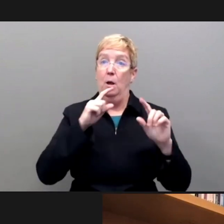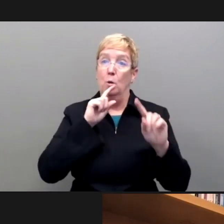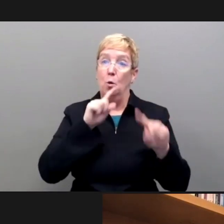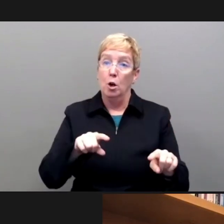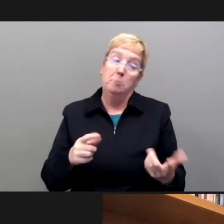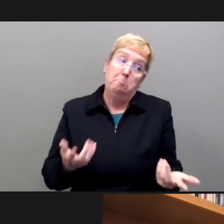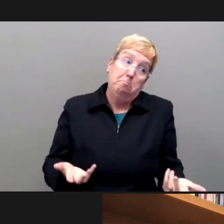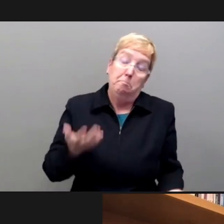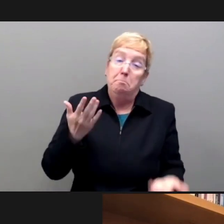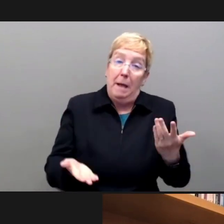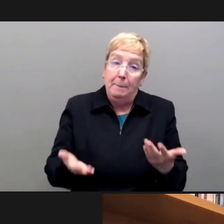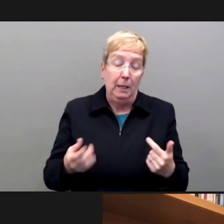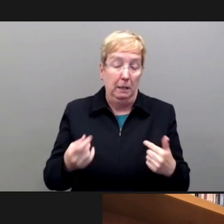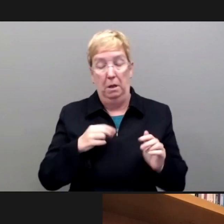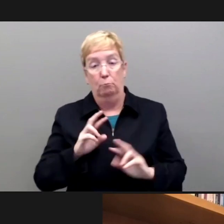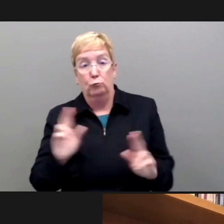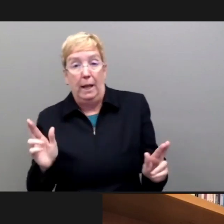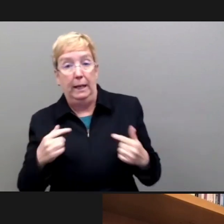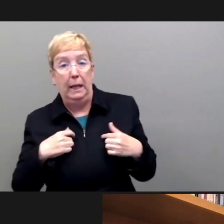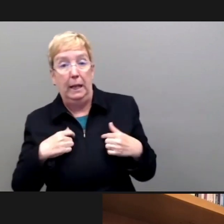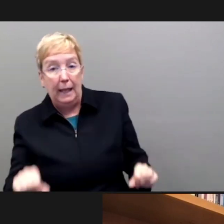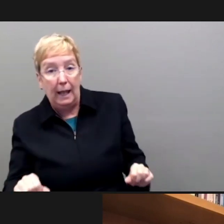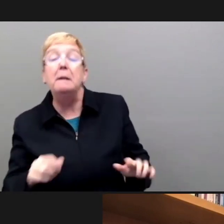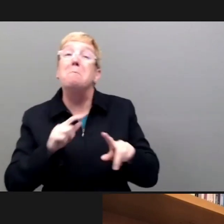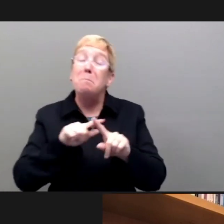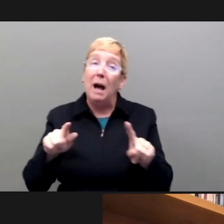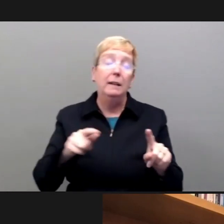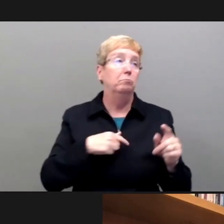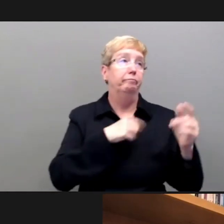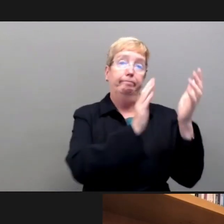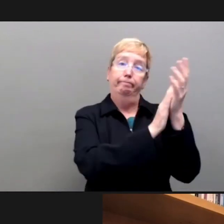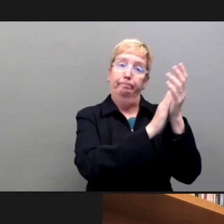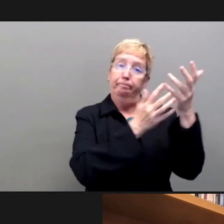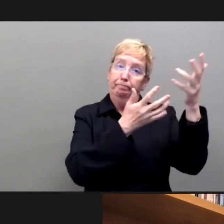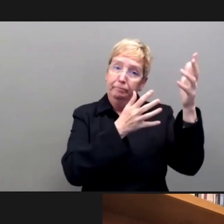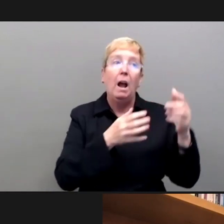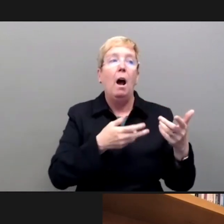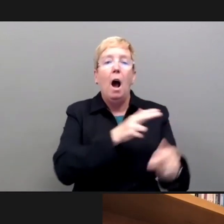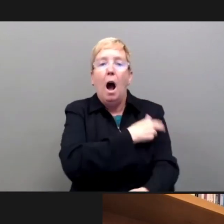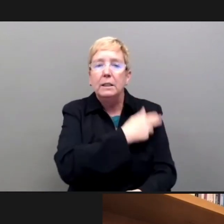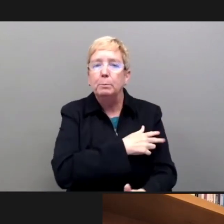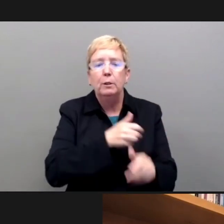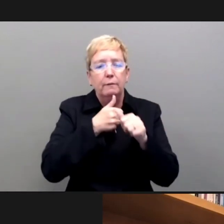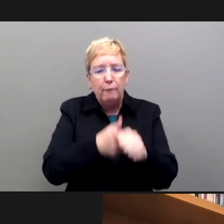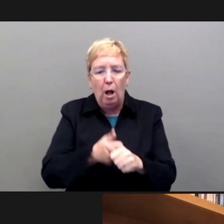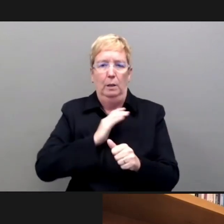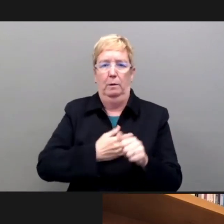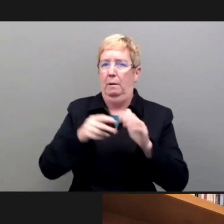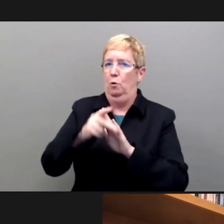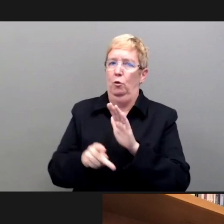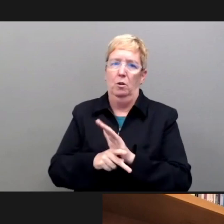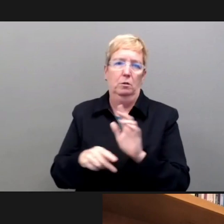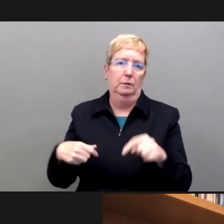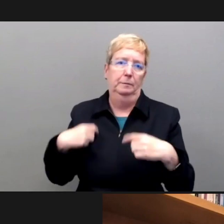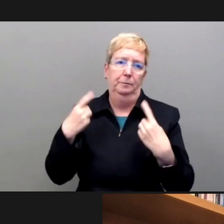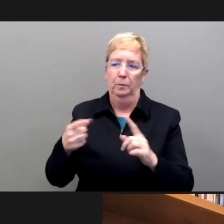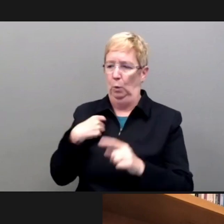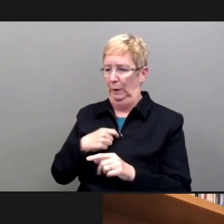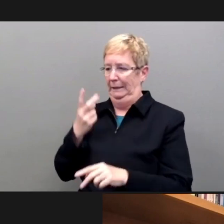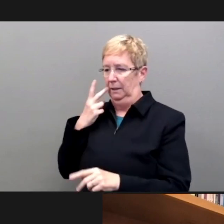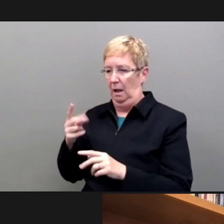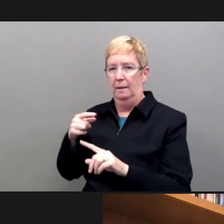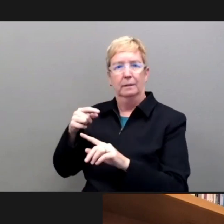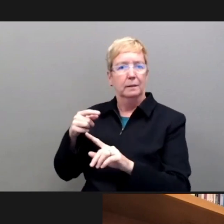and others, to their credit, have been following our protocols that we engaged in when we saw positivity rates